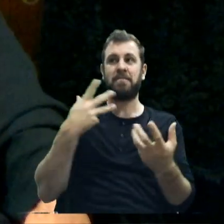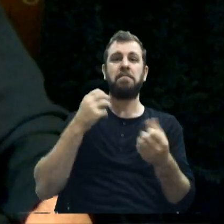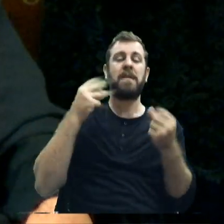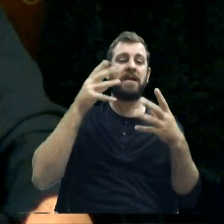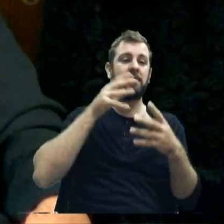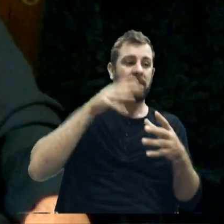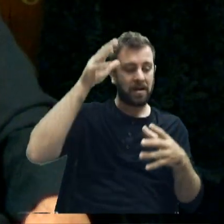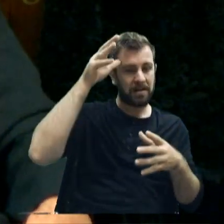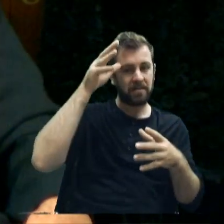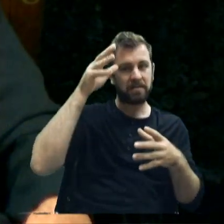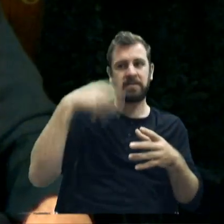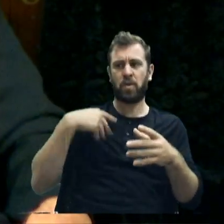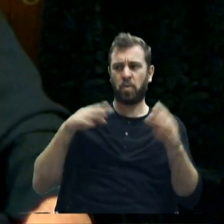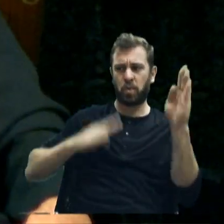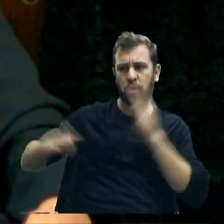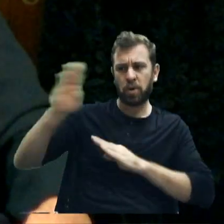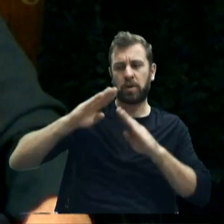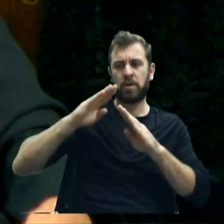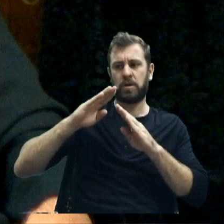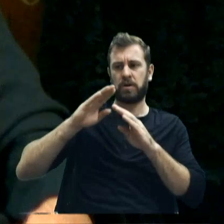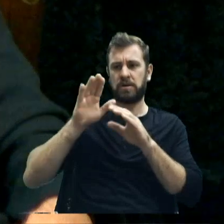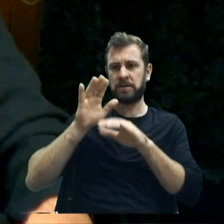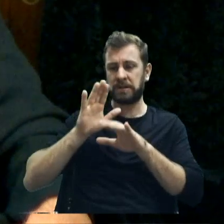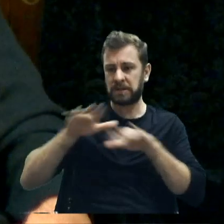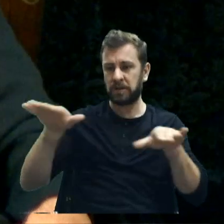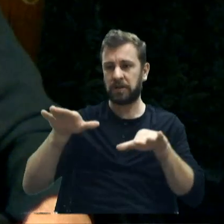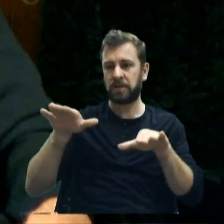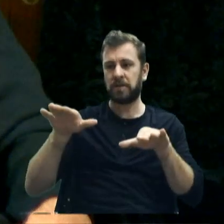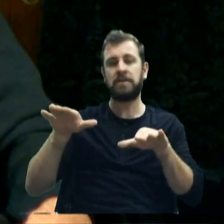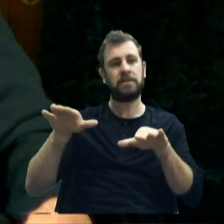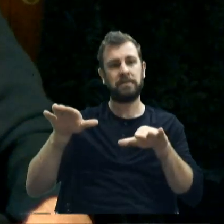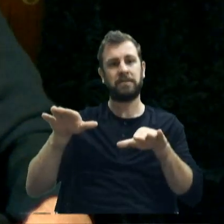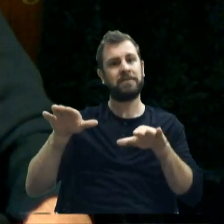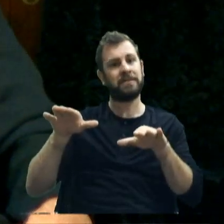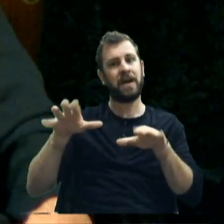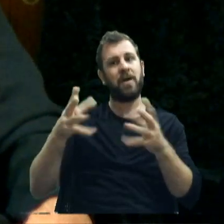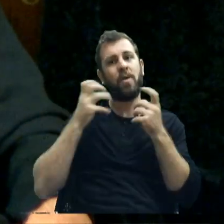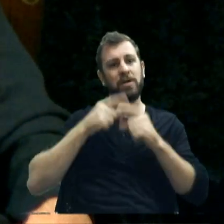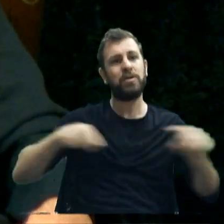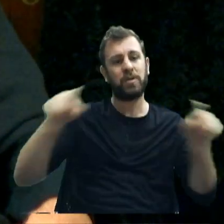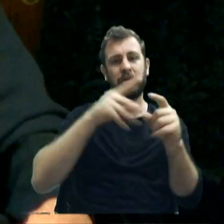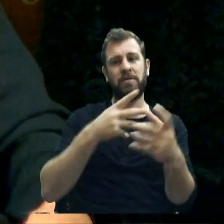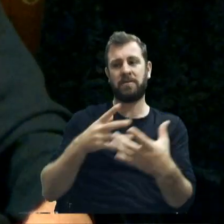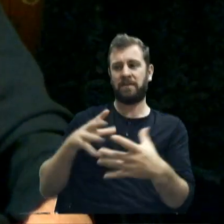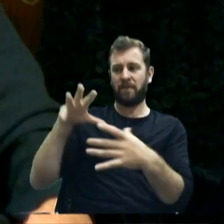with the friends that your children have. I ask you to be obsessed with that.